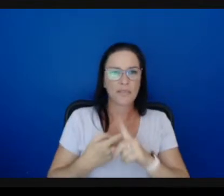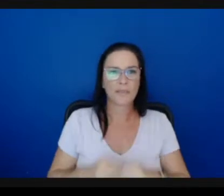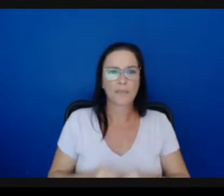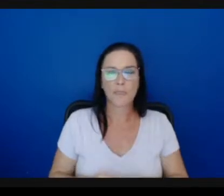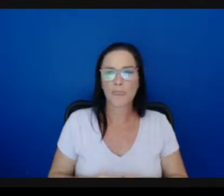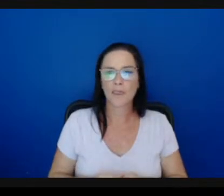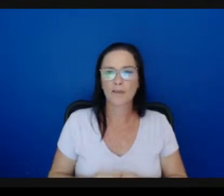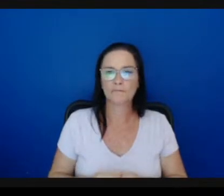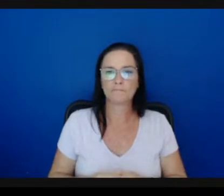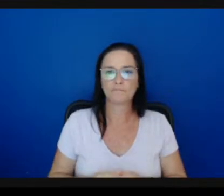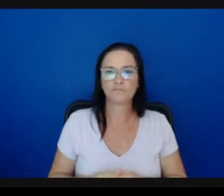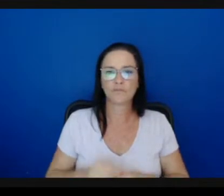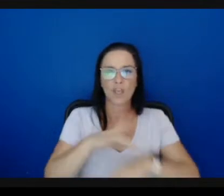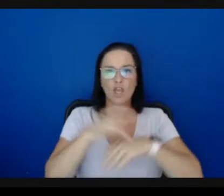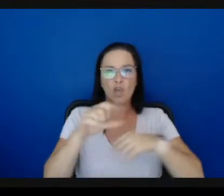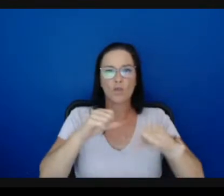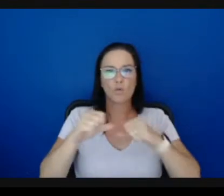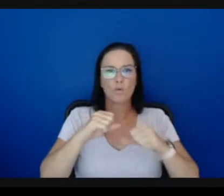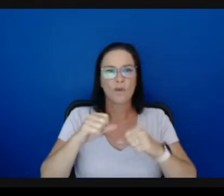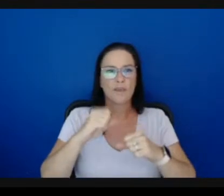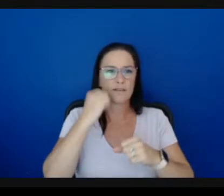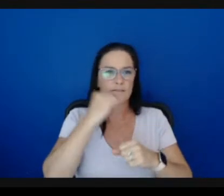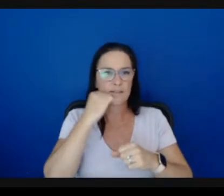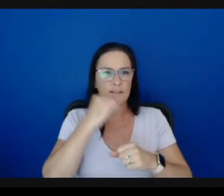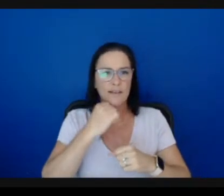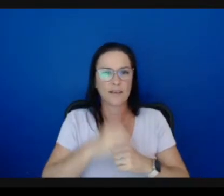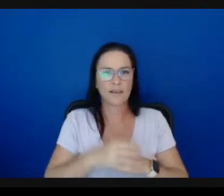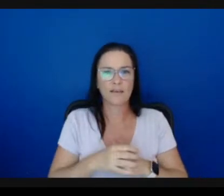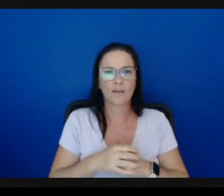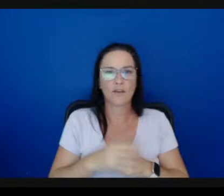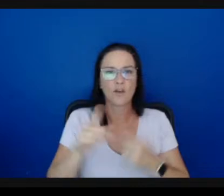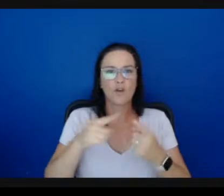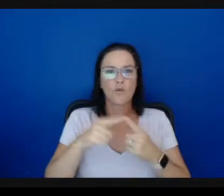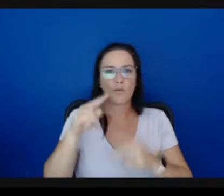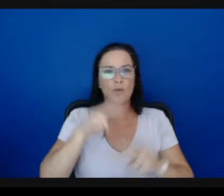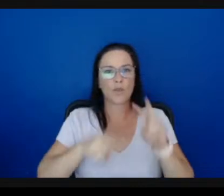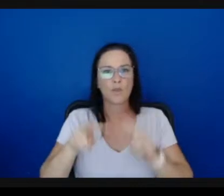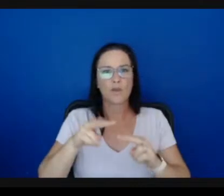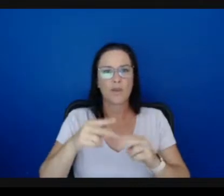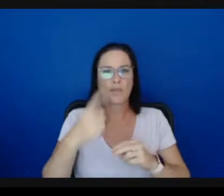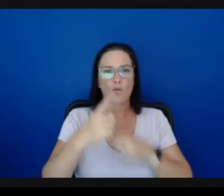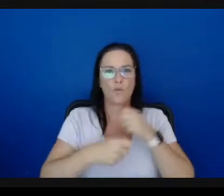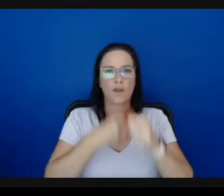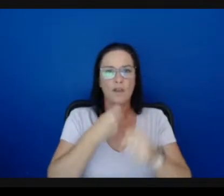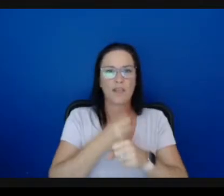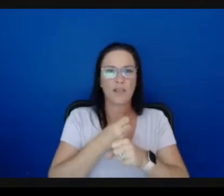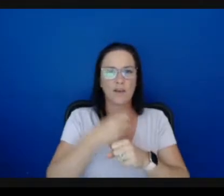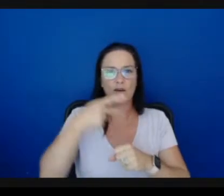Earthquakes per day over the last month. When we look at the 1 year plot, we now look at earthquakes per week.